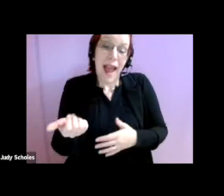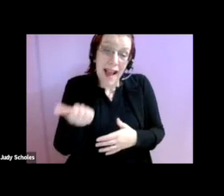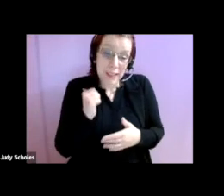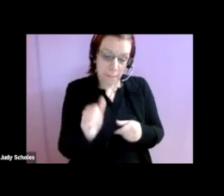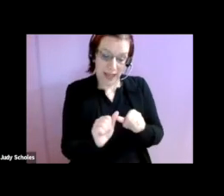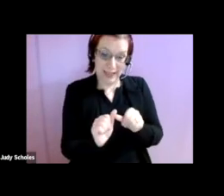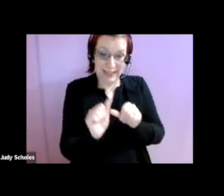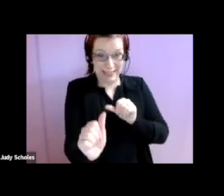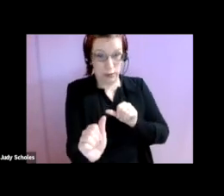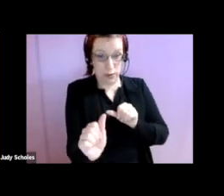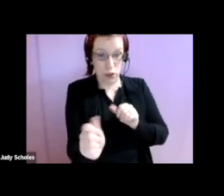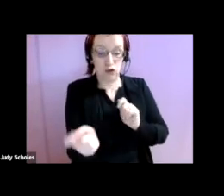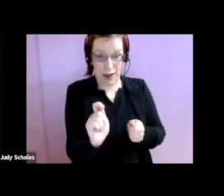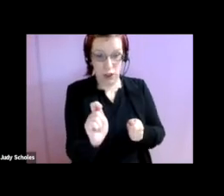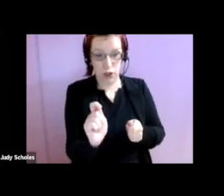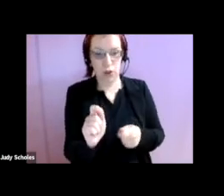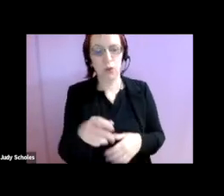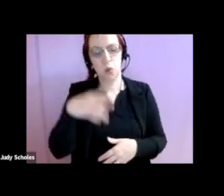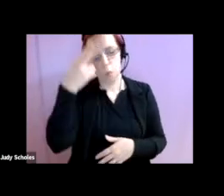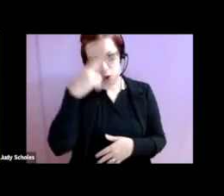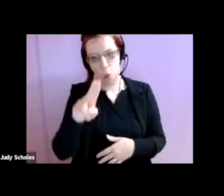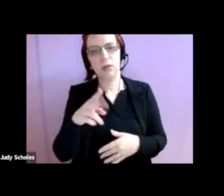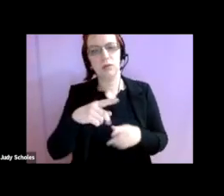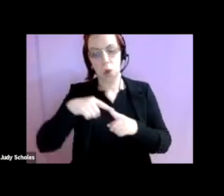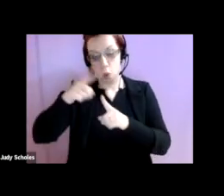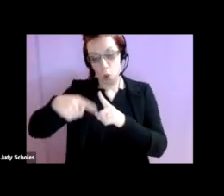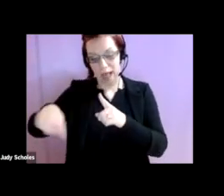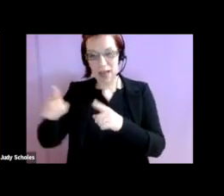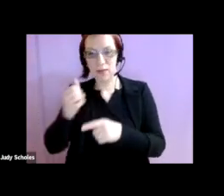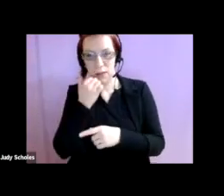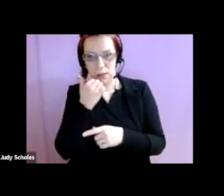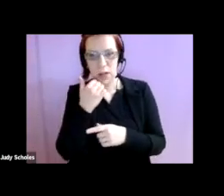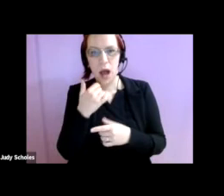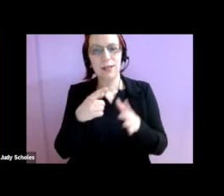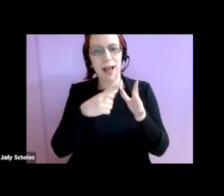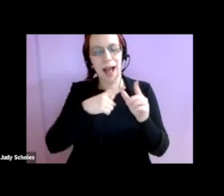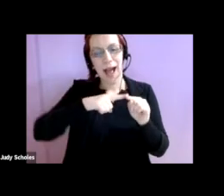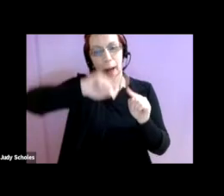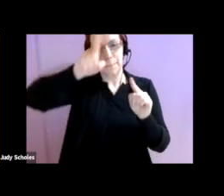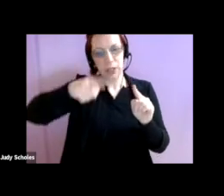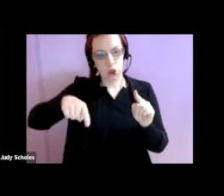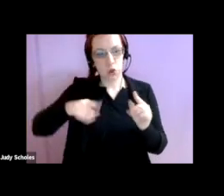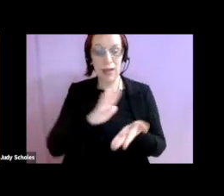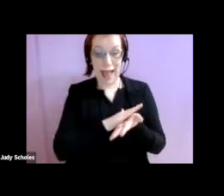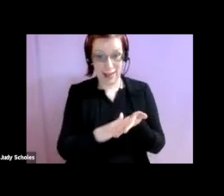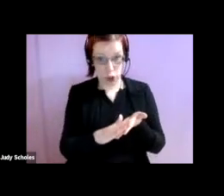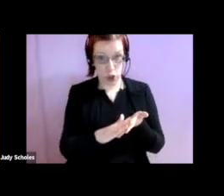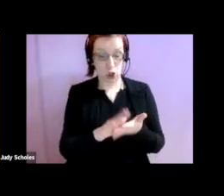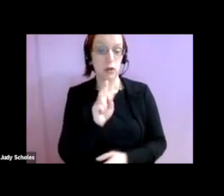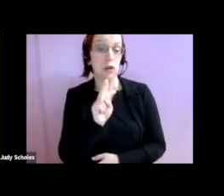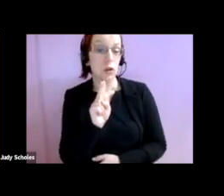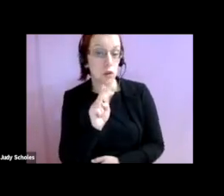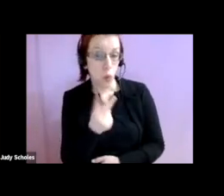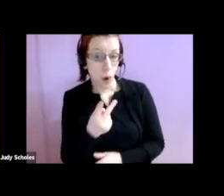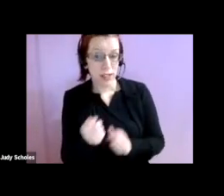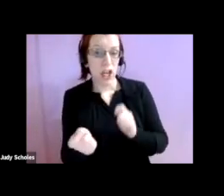call that the gravitational wave size or amplitude h, which is twice the change in the length of an